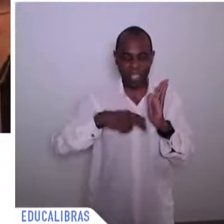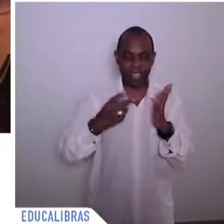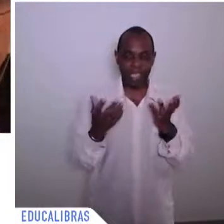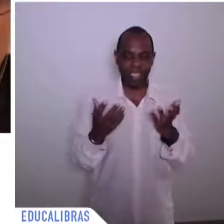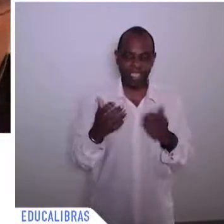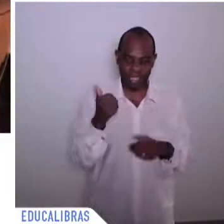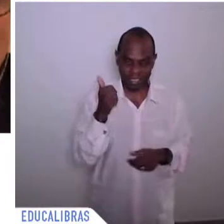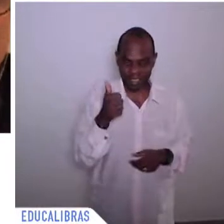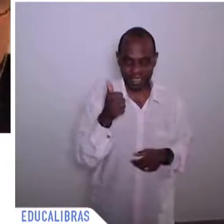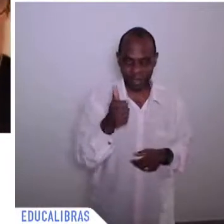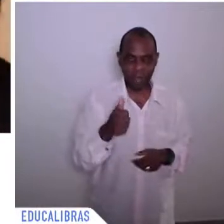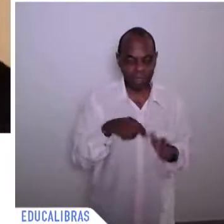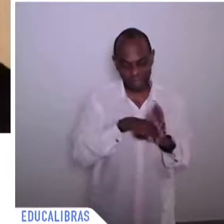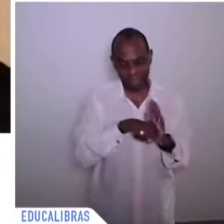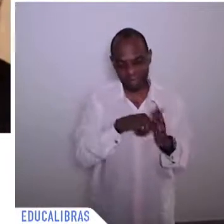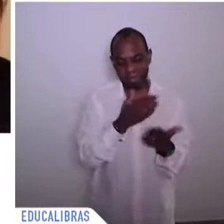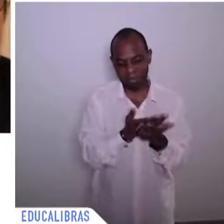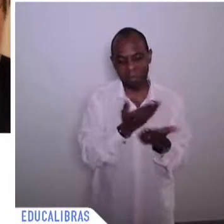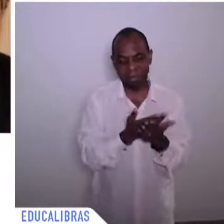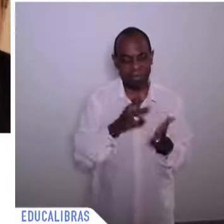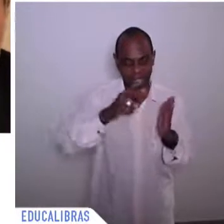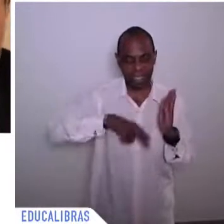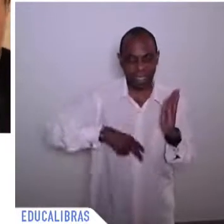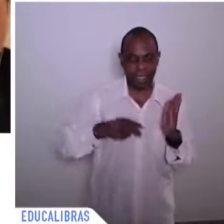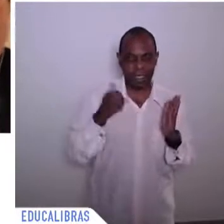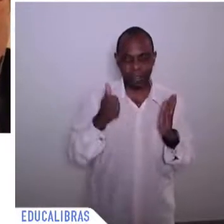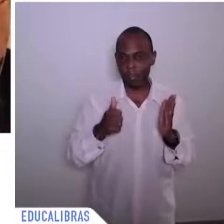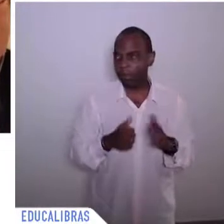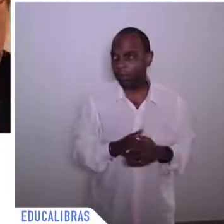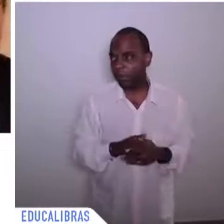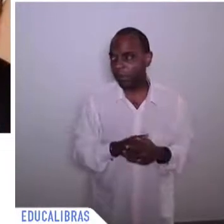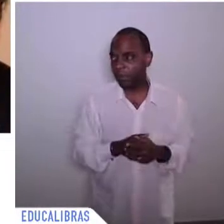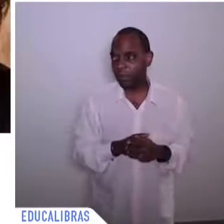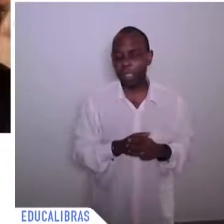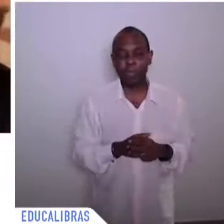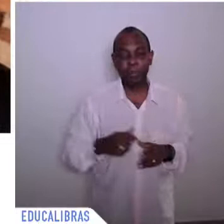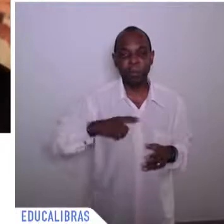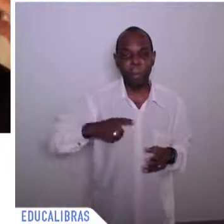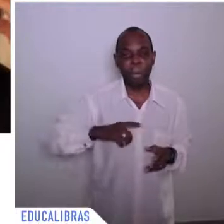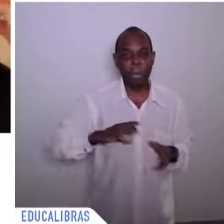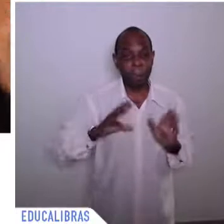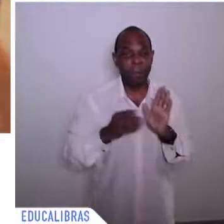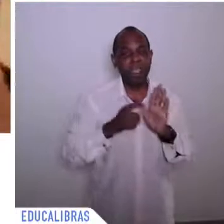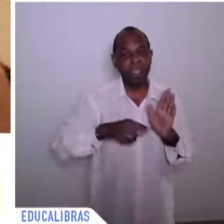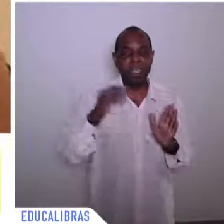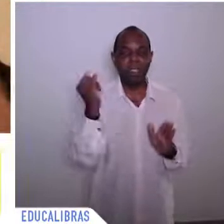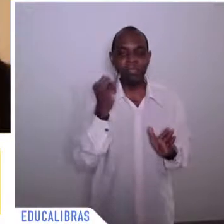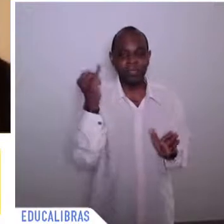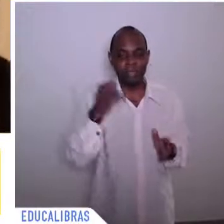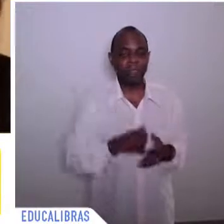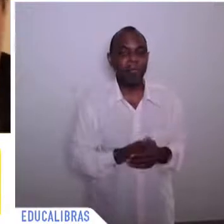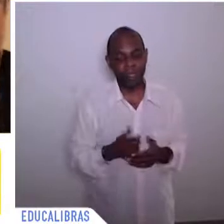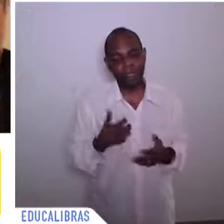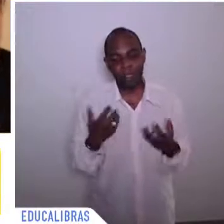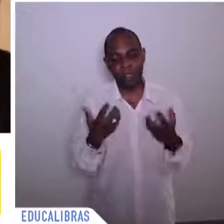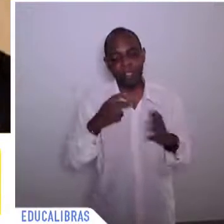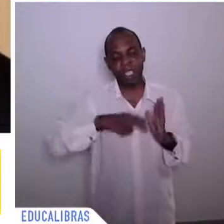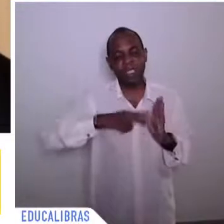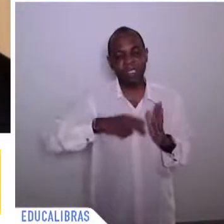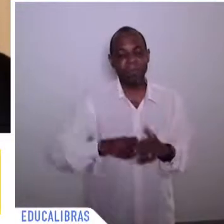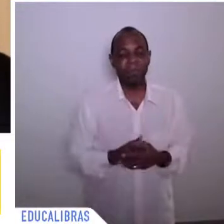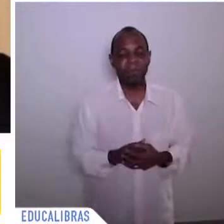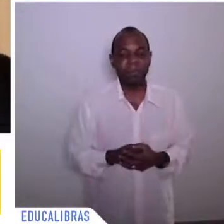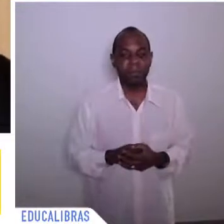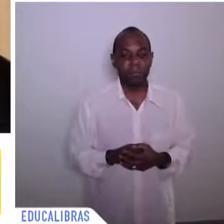thesis, I thank you very much. I'm very curious to see your approach. I don't know how you're going to be able